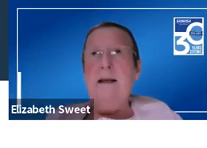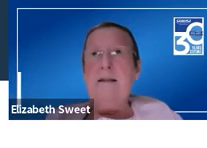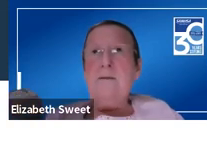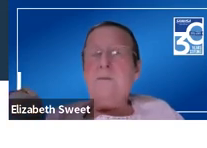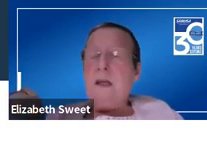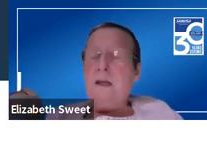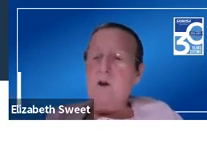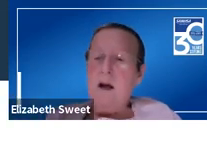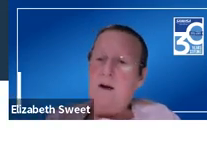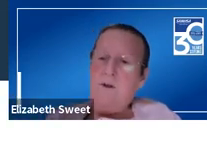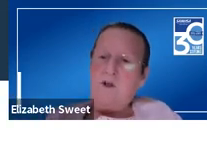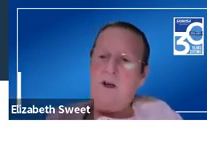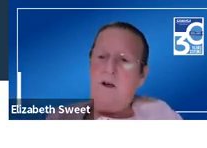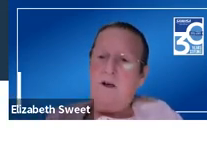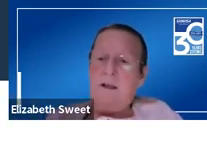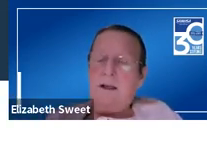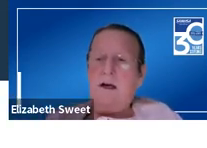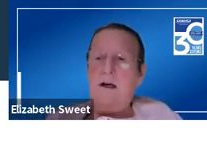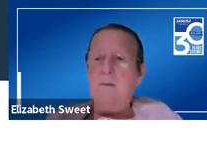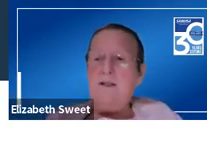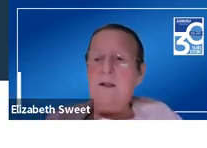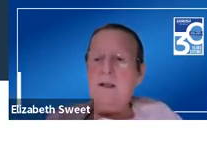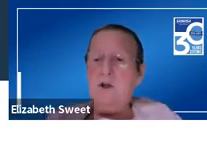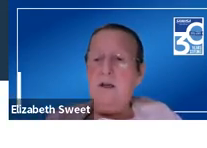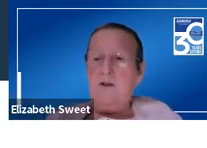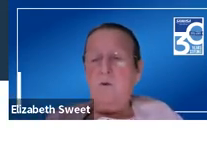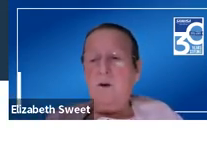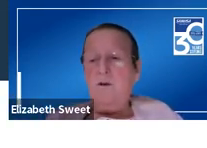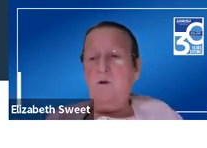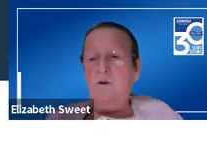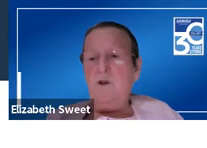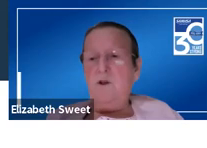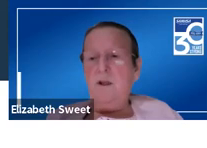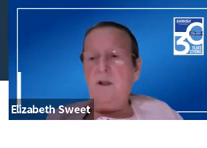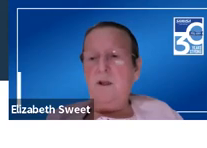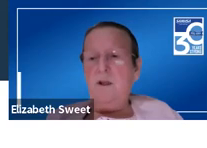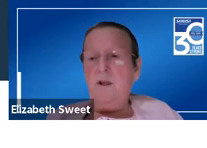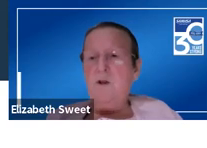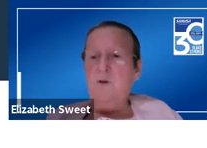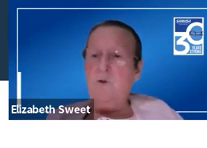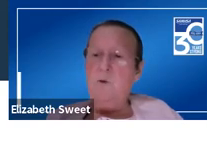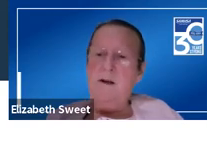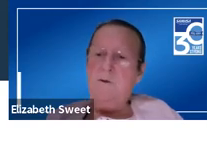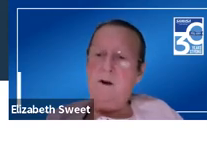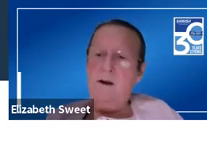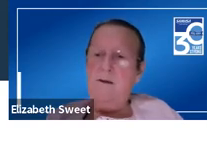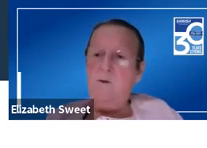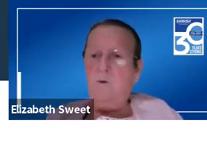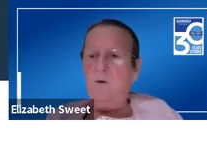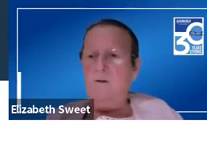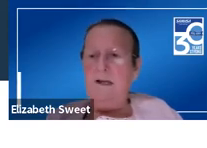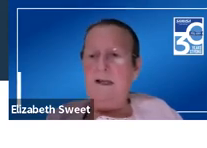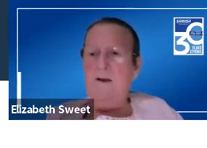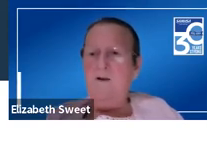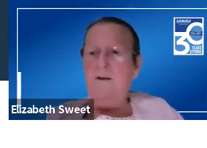And so I always share, my son TJ is the one who took us on Mr. Toad's wild ride through the